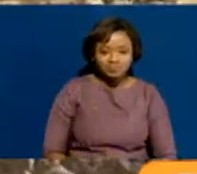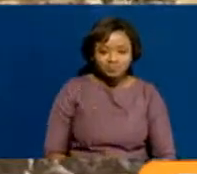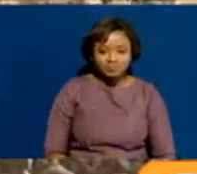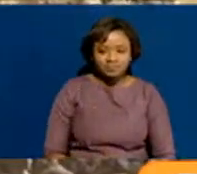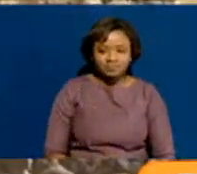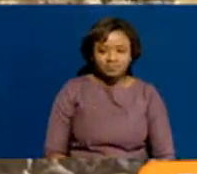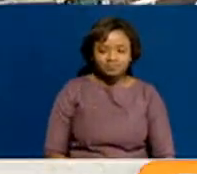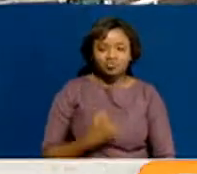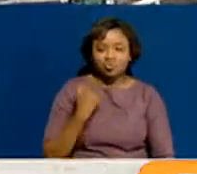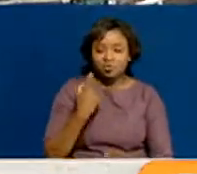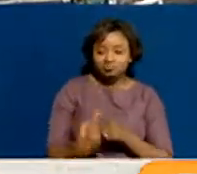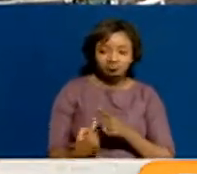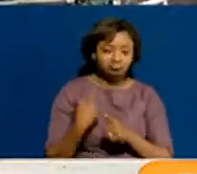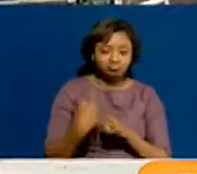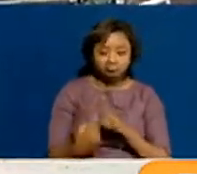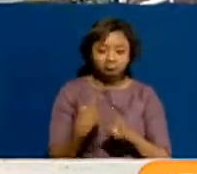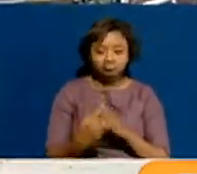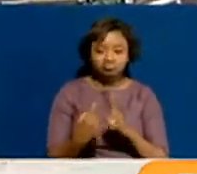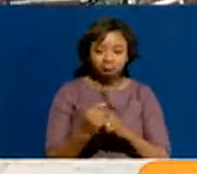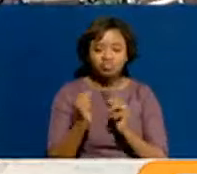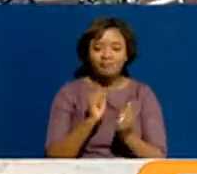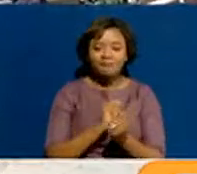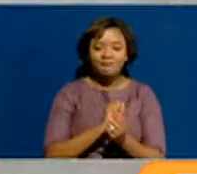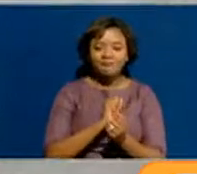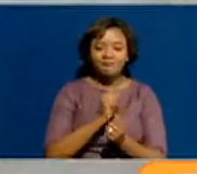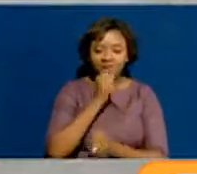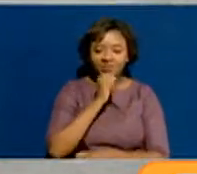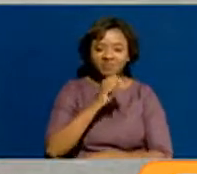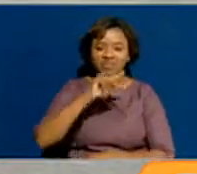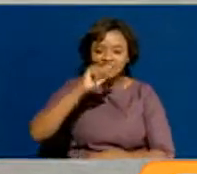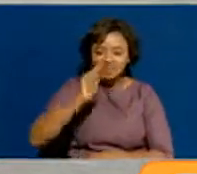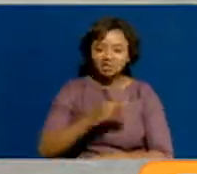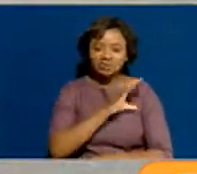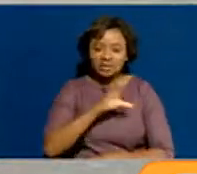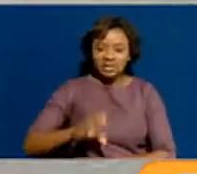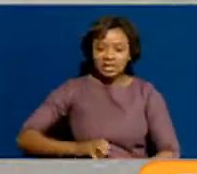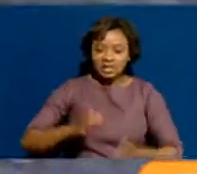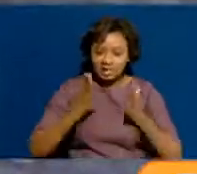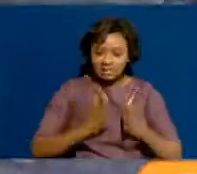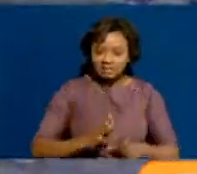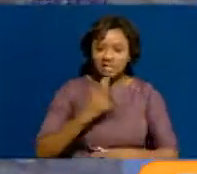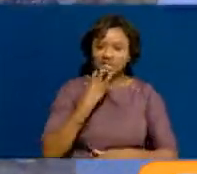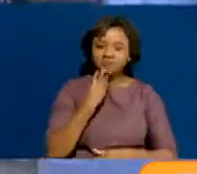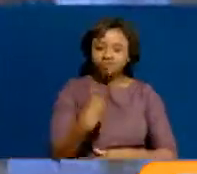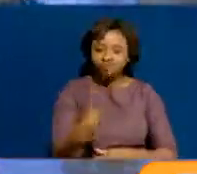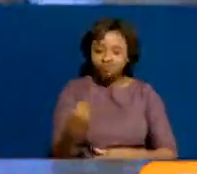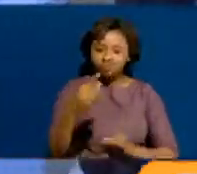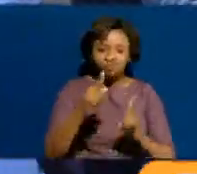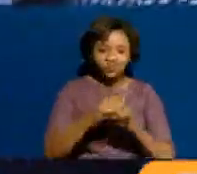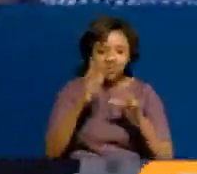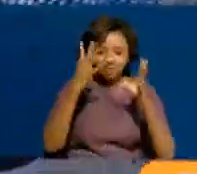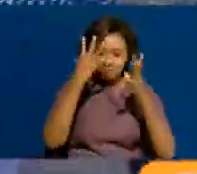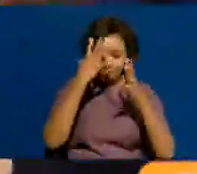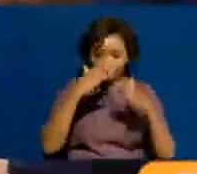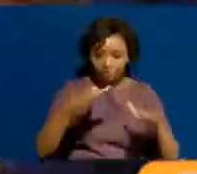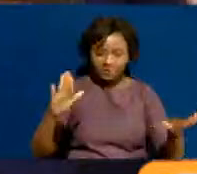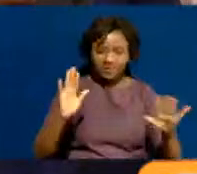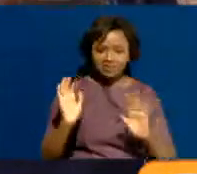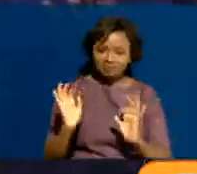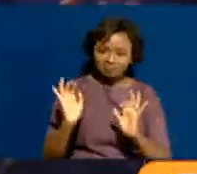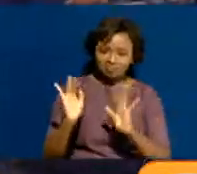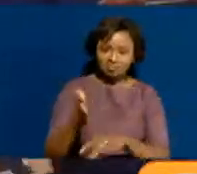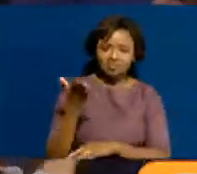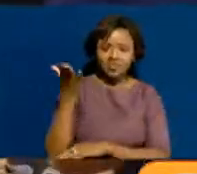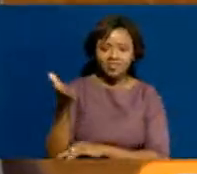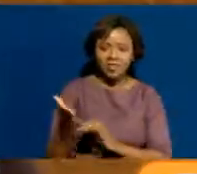Every other year, an estimated 50,000 Christians, Jews, and Muslims make their pilgrimage to the St.